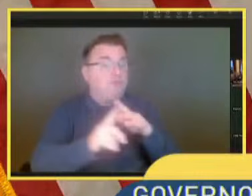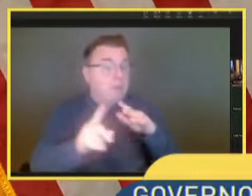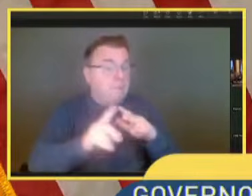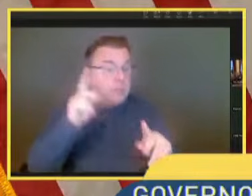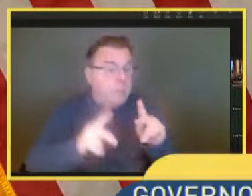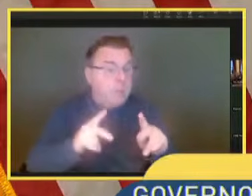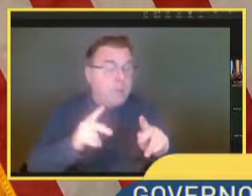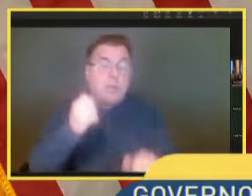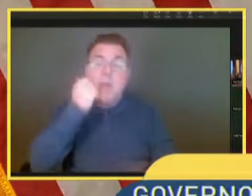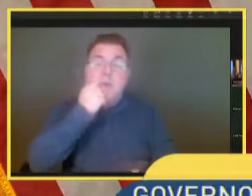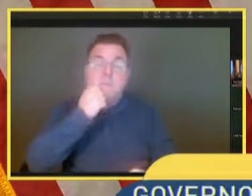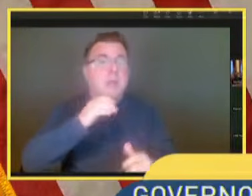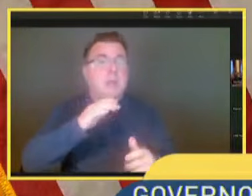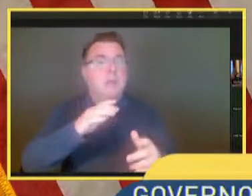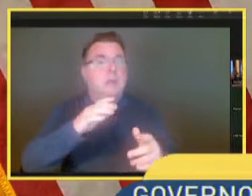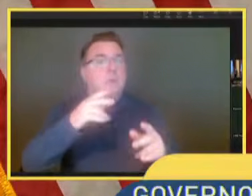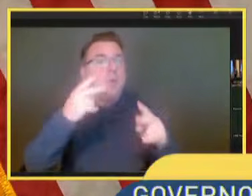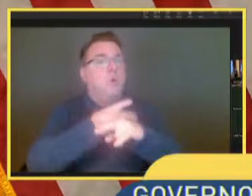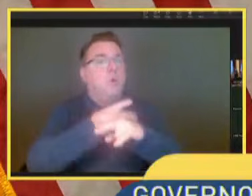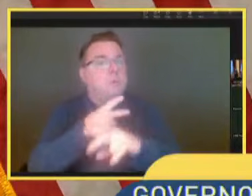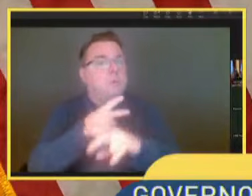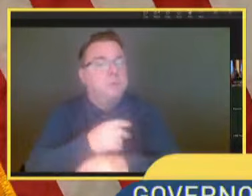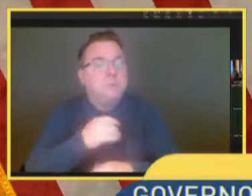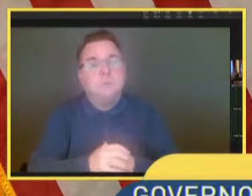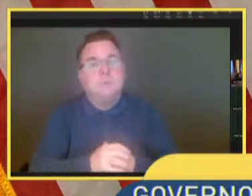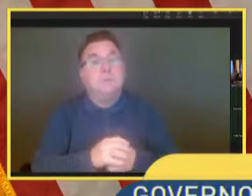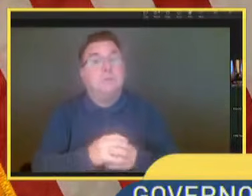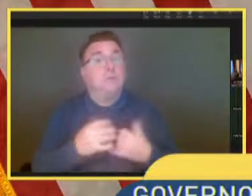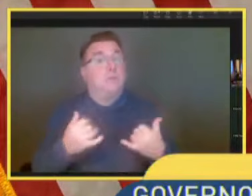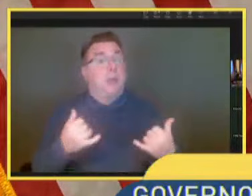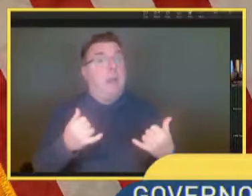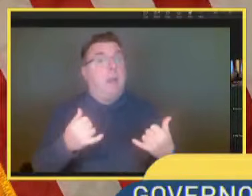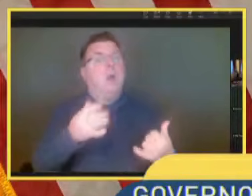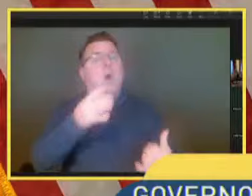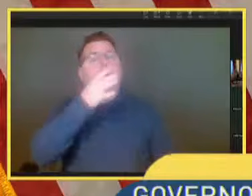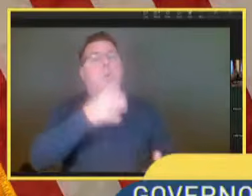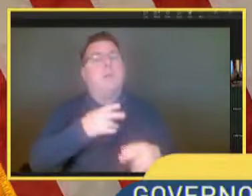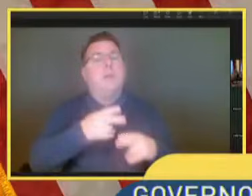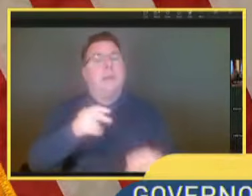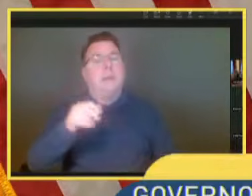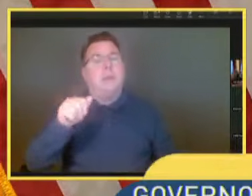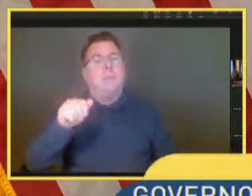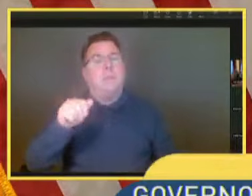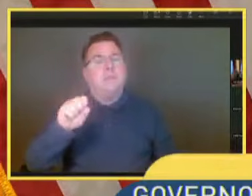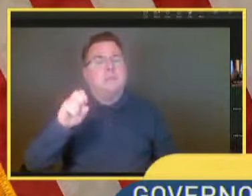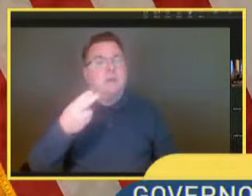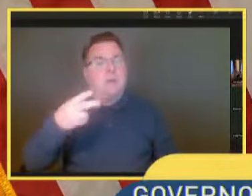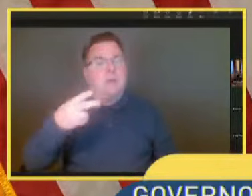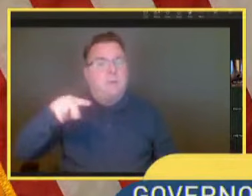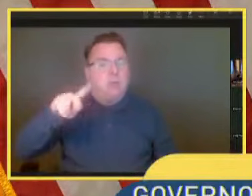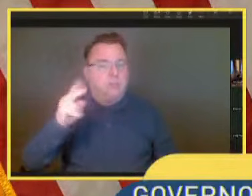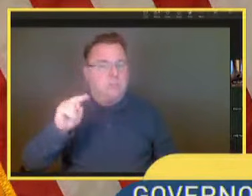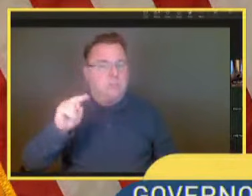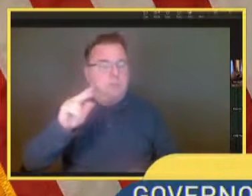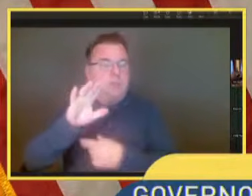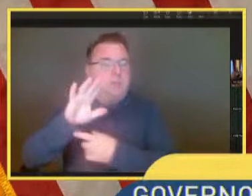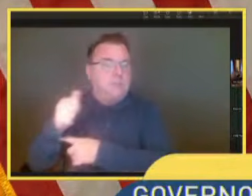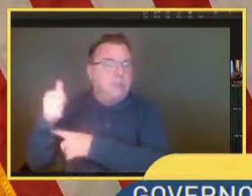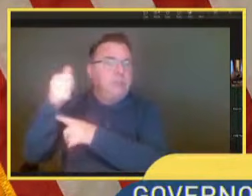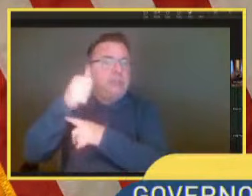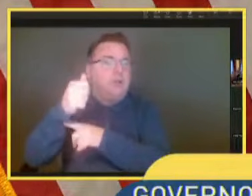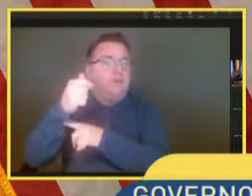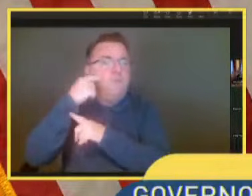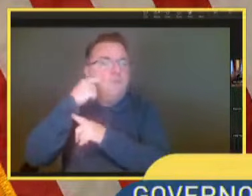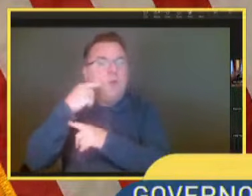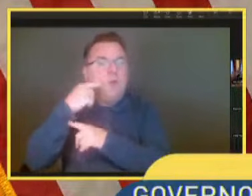day. Consequently, effective today, Sarah Peterson, she's the chief of the Office of Immigrant and Refugee Assistance,